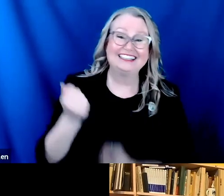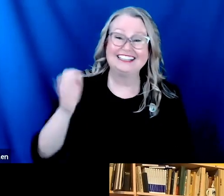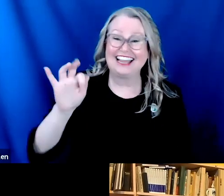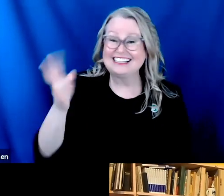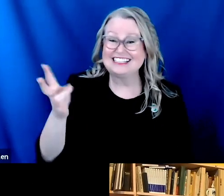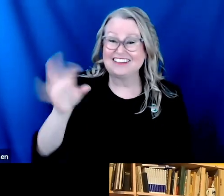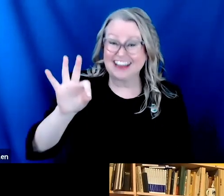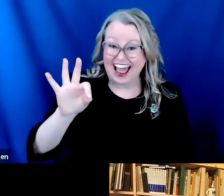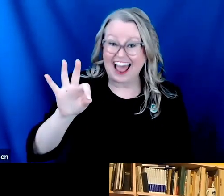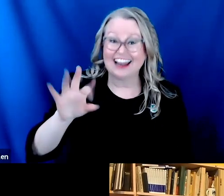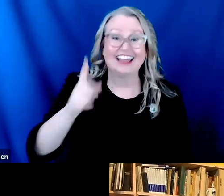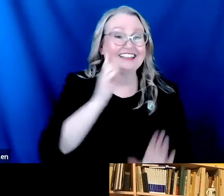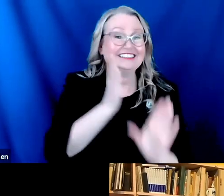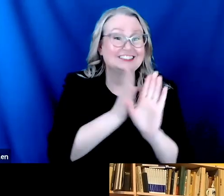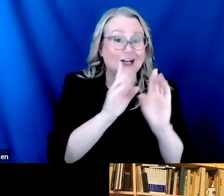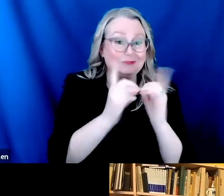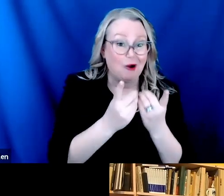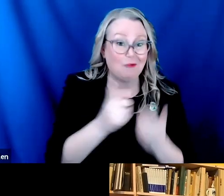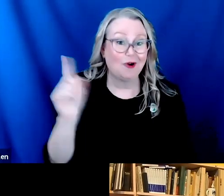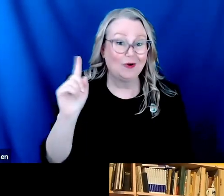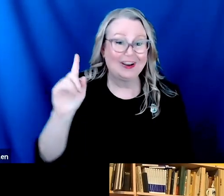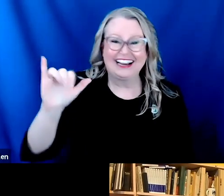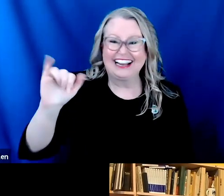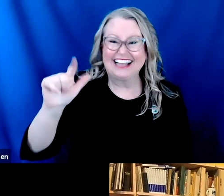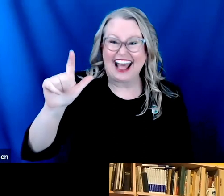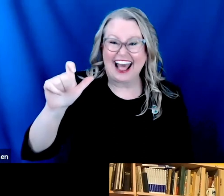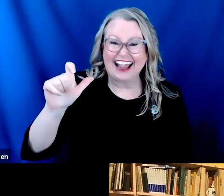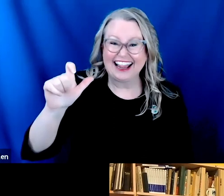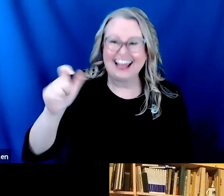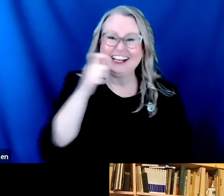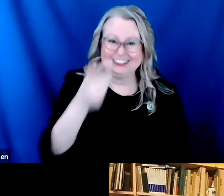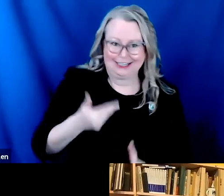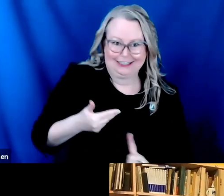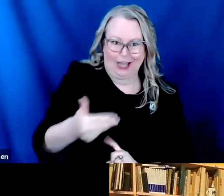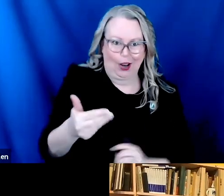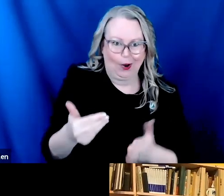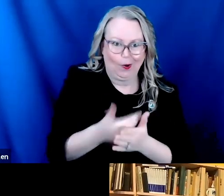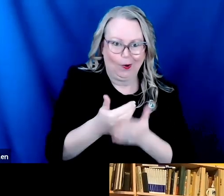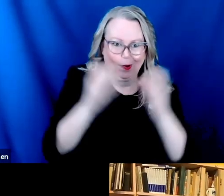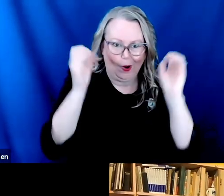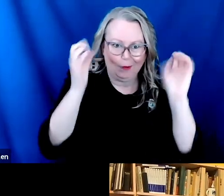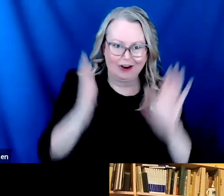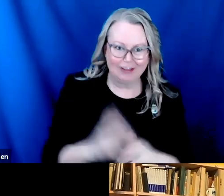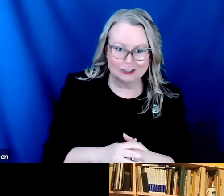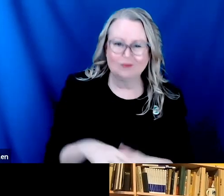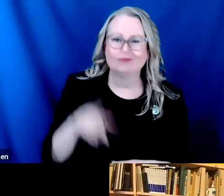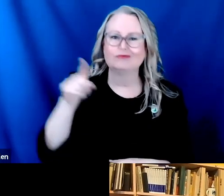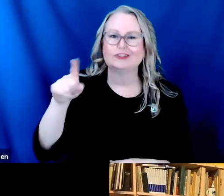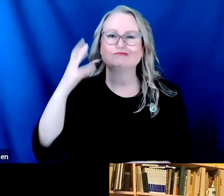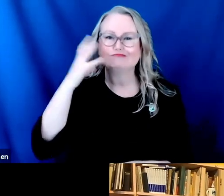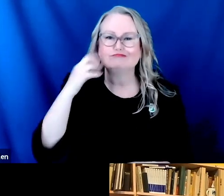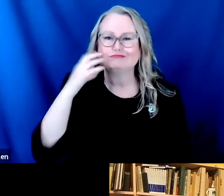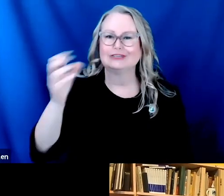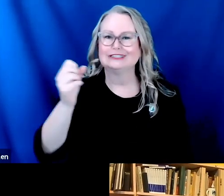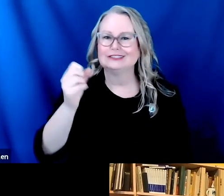1979. I was a freshly minted assistant professor, and you were a senior faculty member and endowed chair